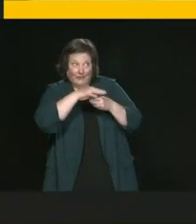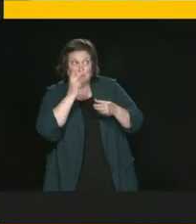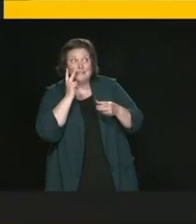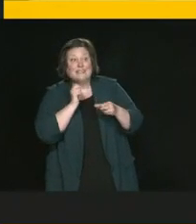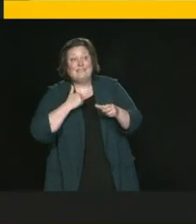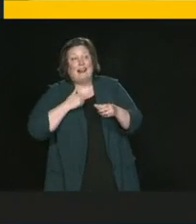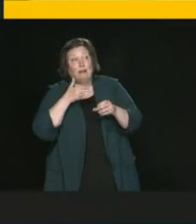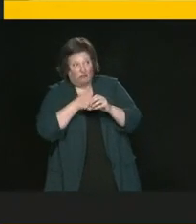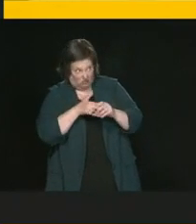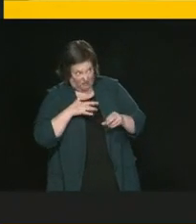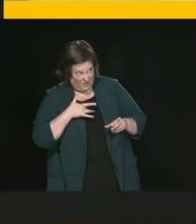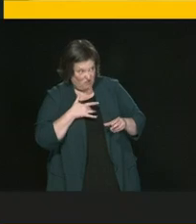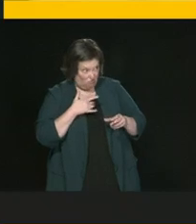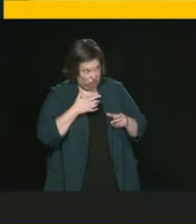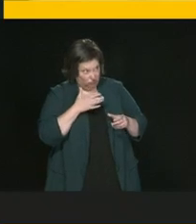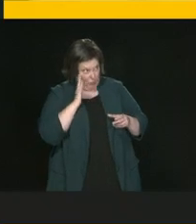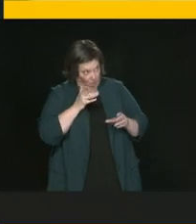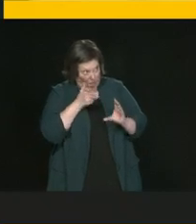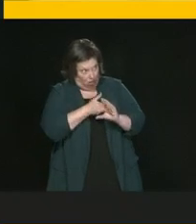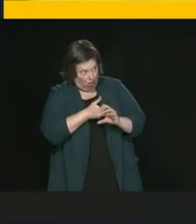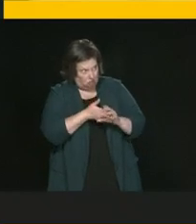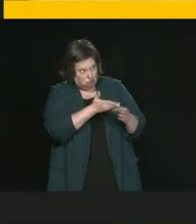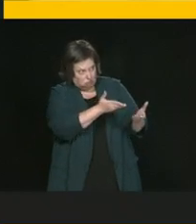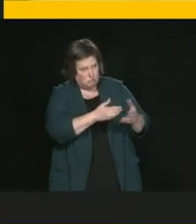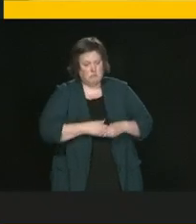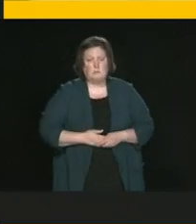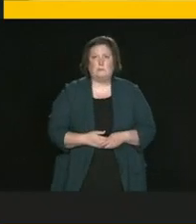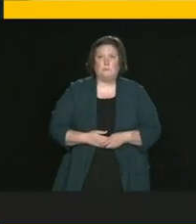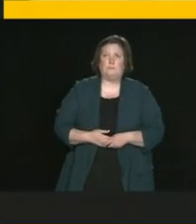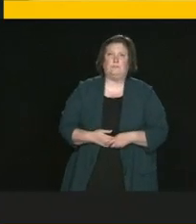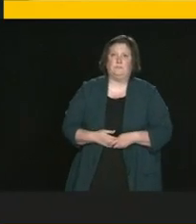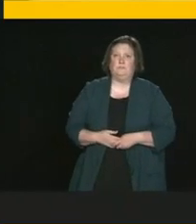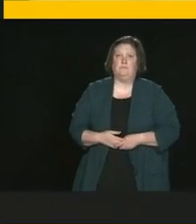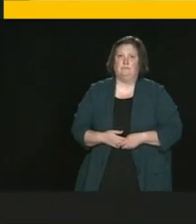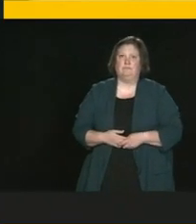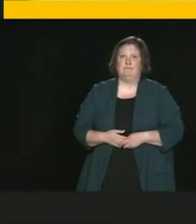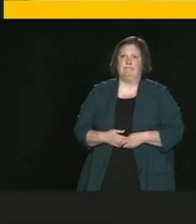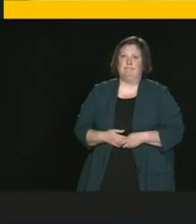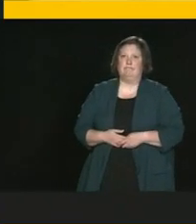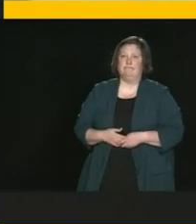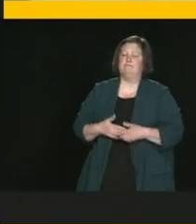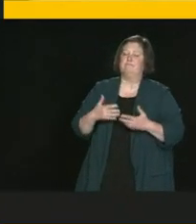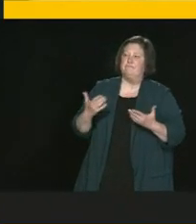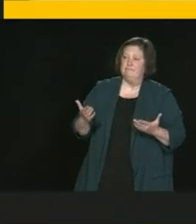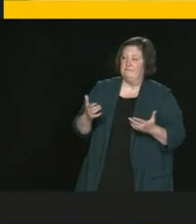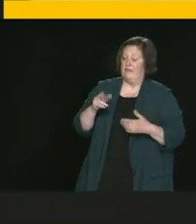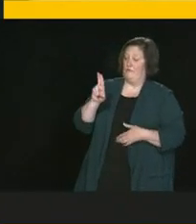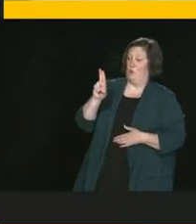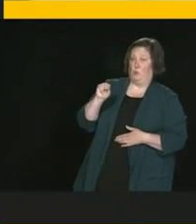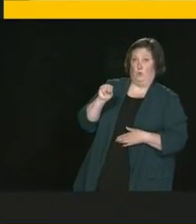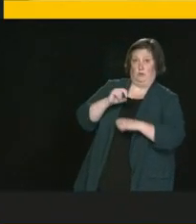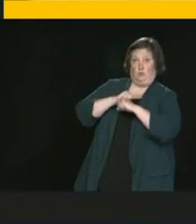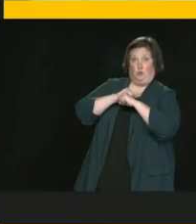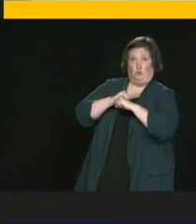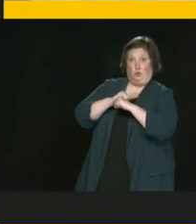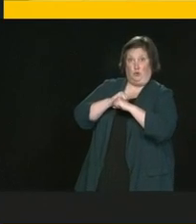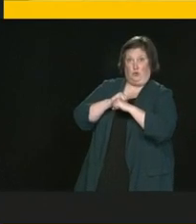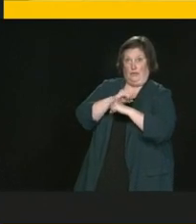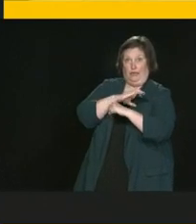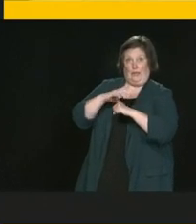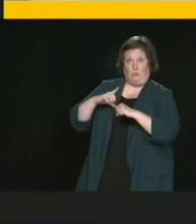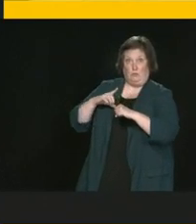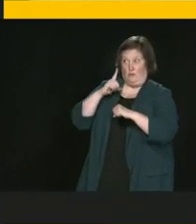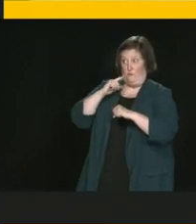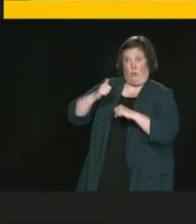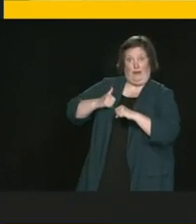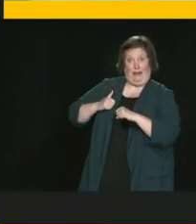about Canada's chances going into this vote. I think, as I've said from the beginning, getting a seat on the UN Security Council for Canada is